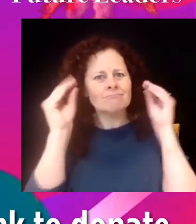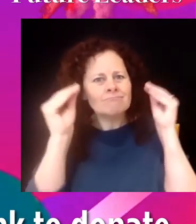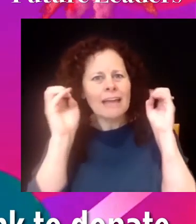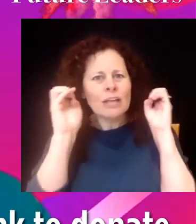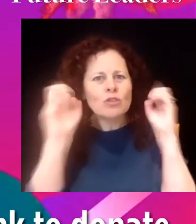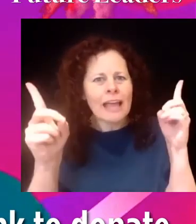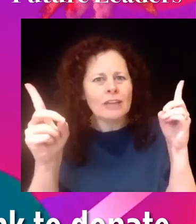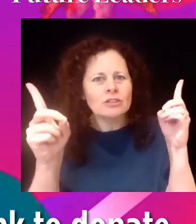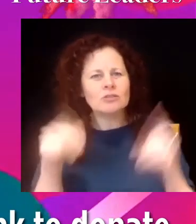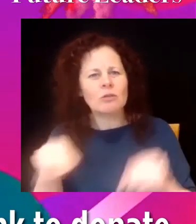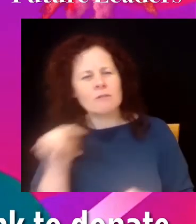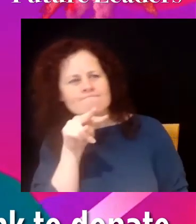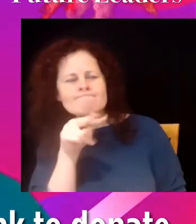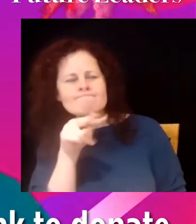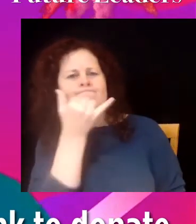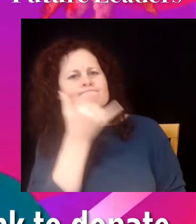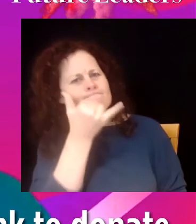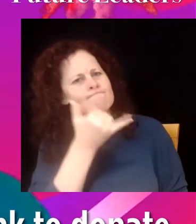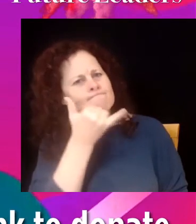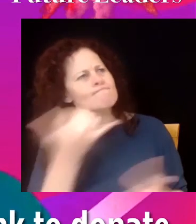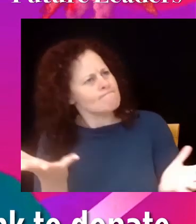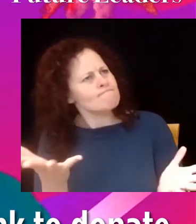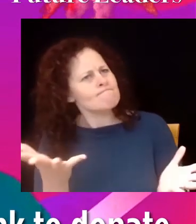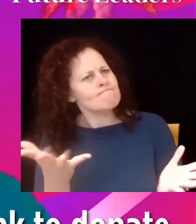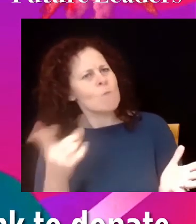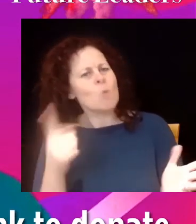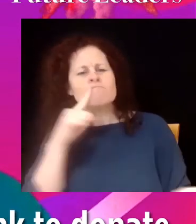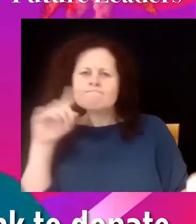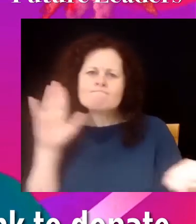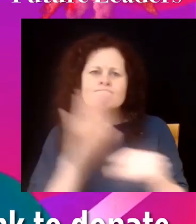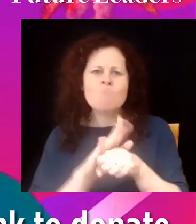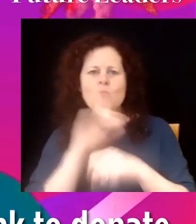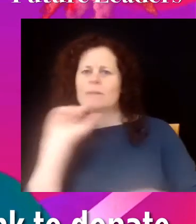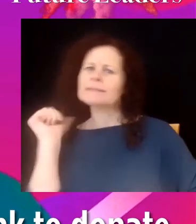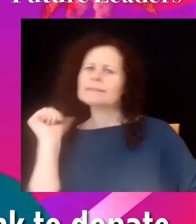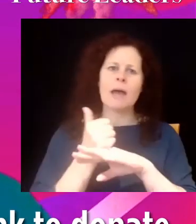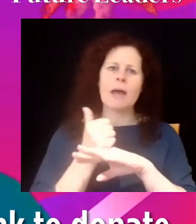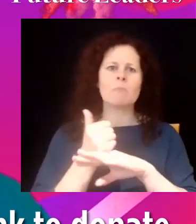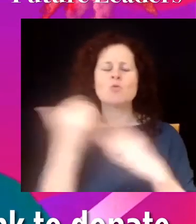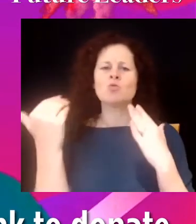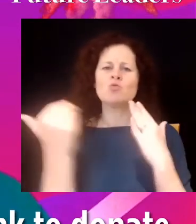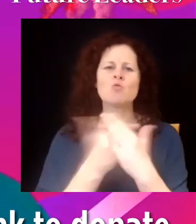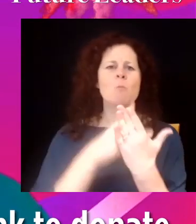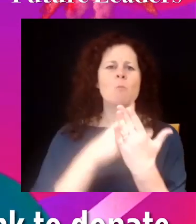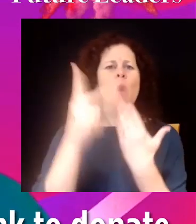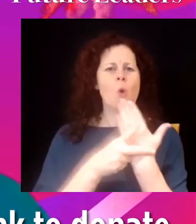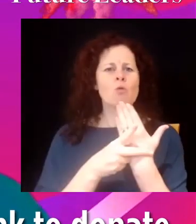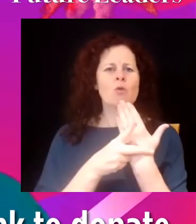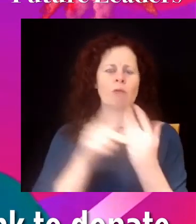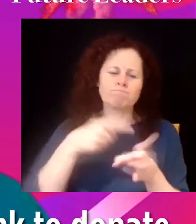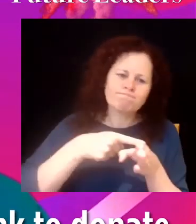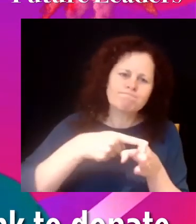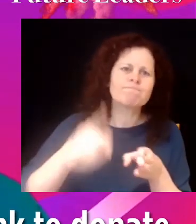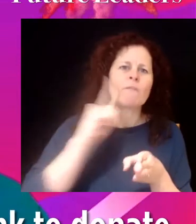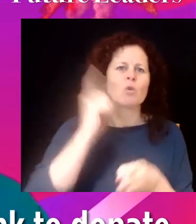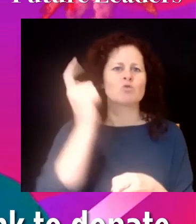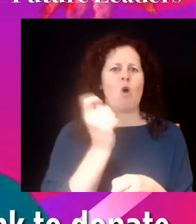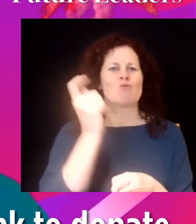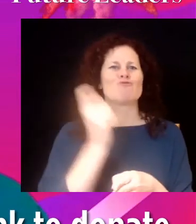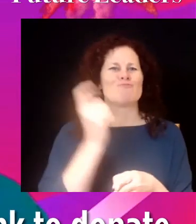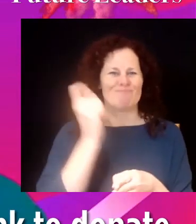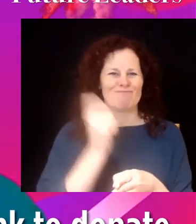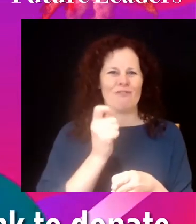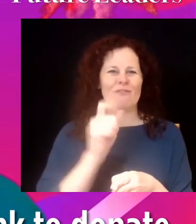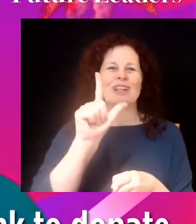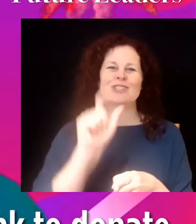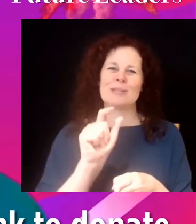they made a decision. They made a pledge that they were going to start the very first scholarship program for LGBTQ students in the